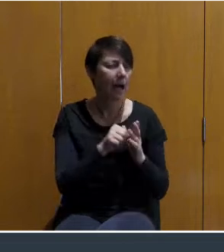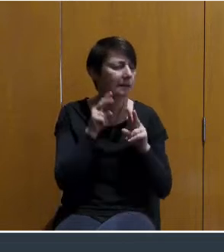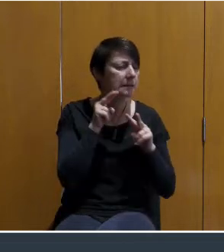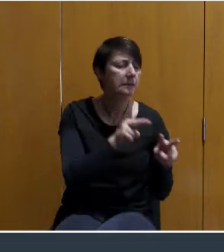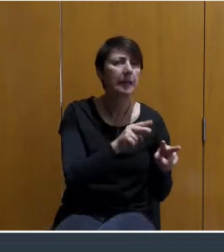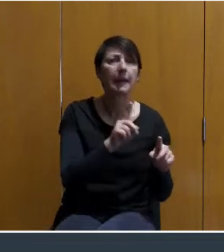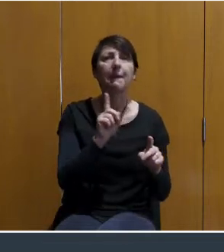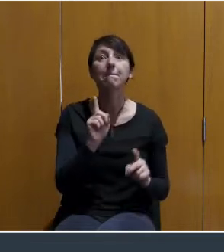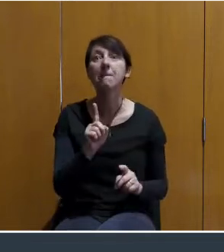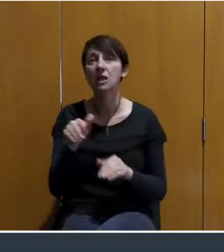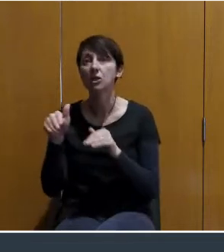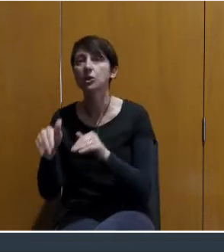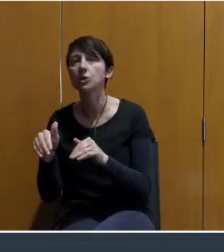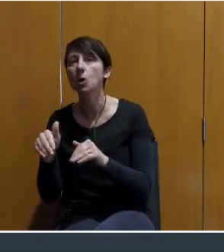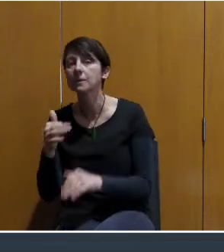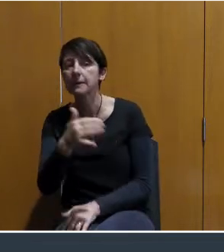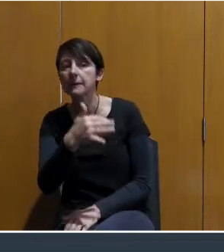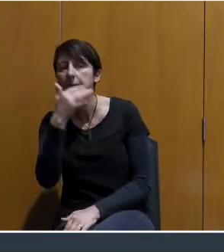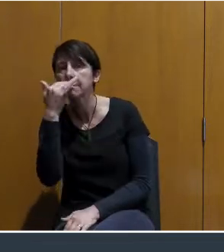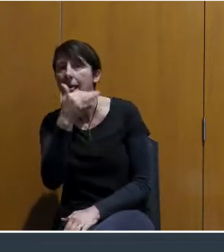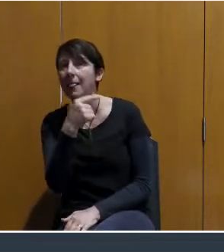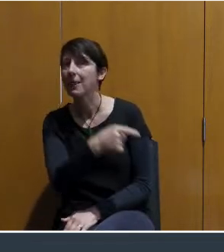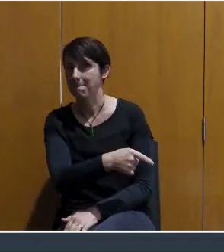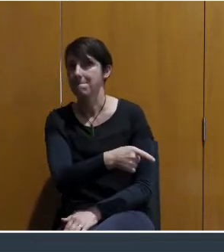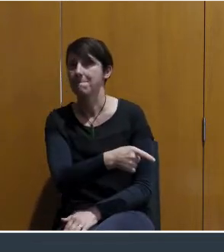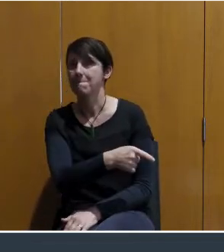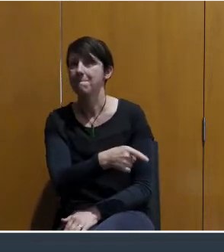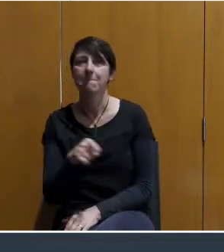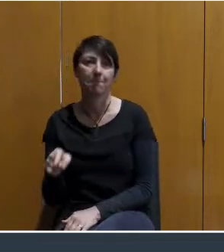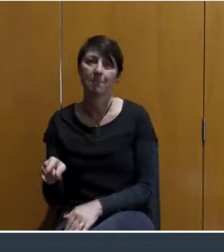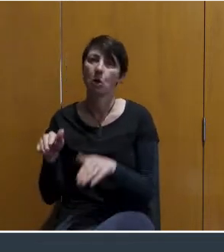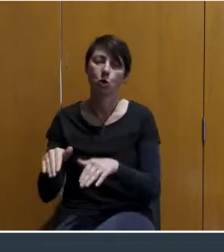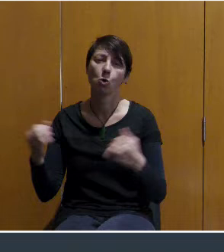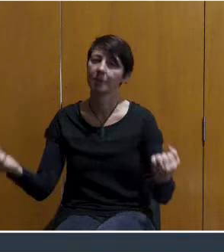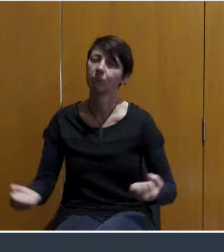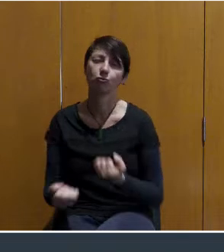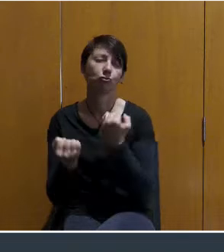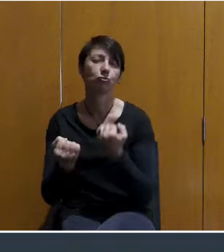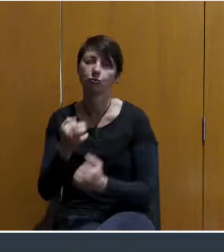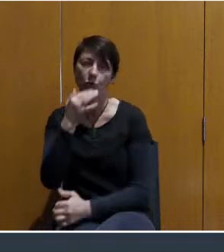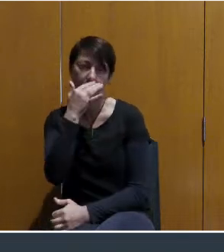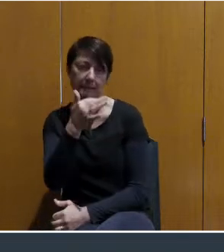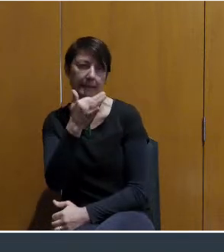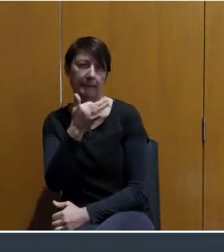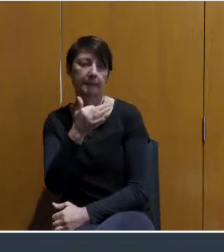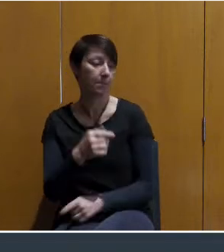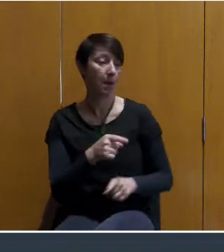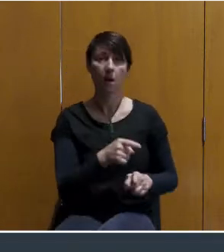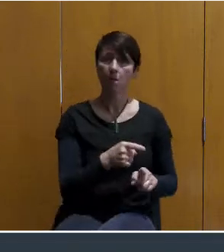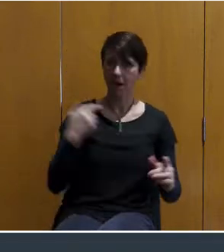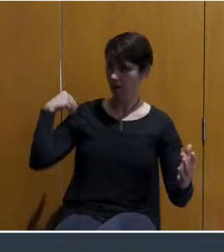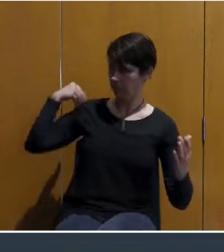because there's been no presence of mammals in our ecosystems, there's been no pressure on our birds to